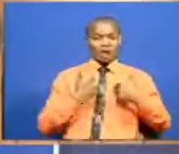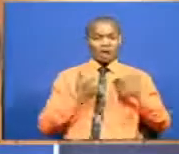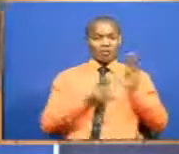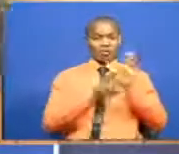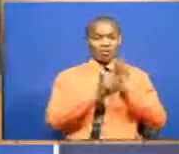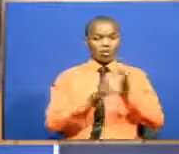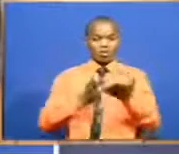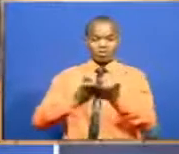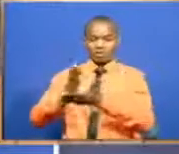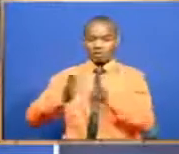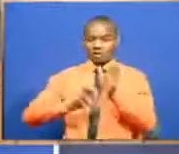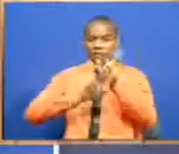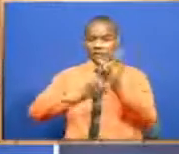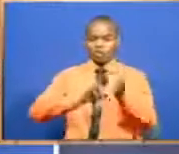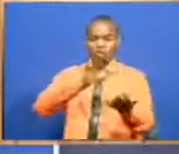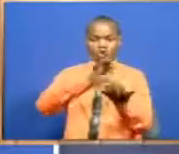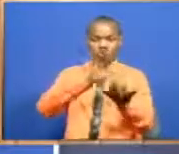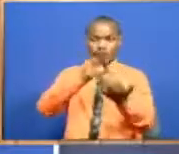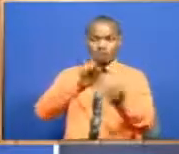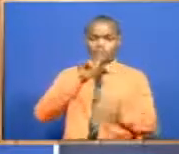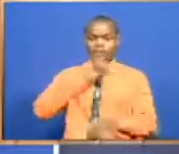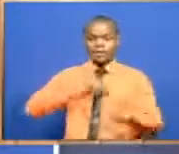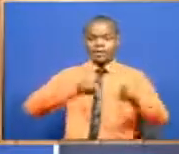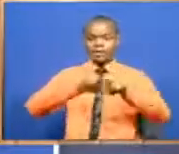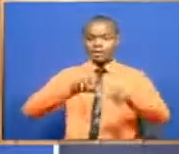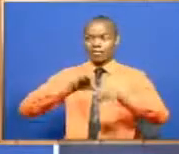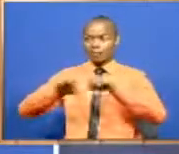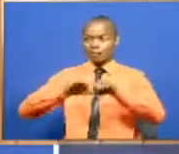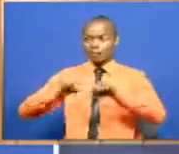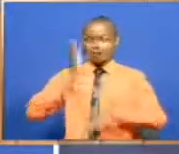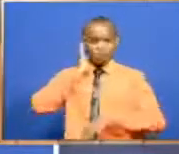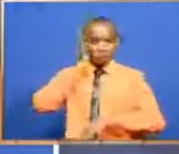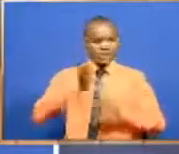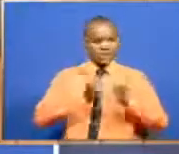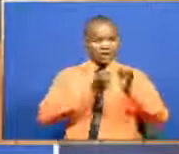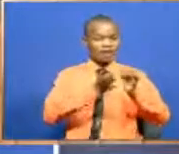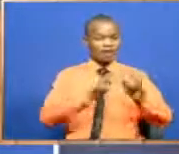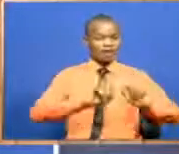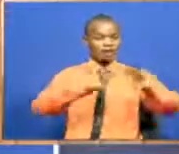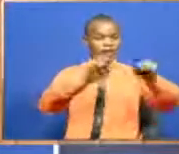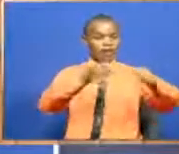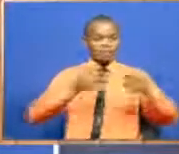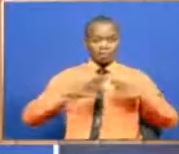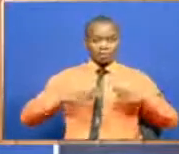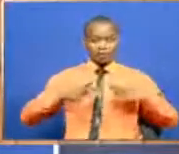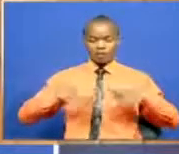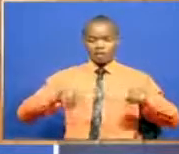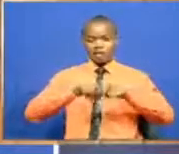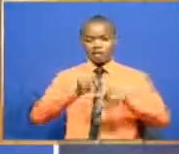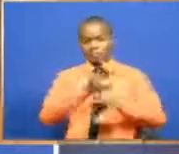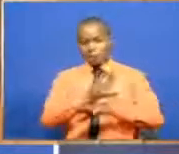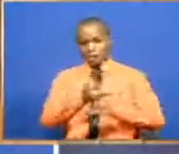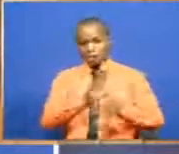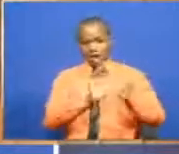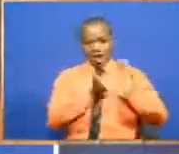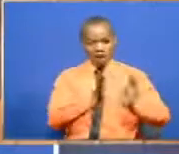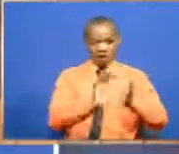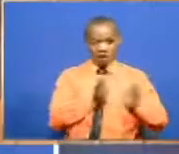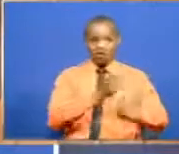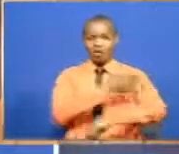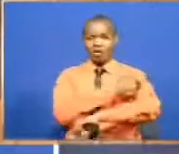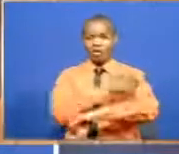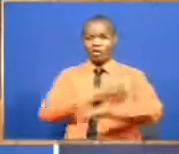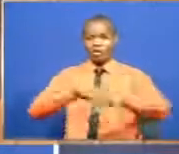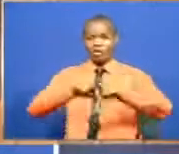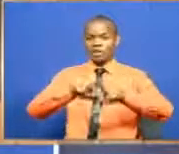all of us have chosen, and they tell us, go to the public, inspect the facilities, and change